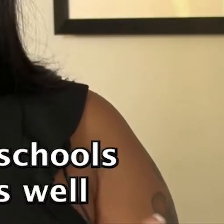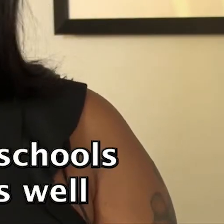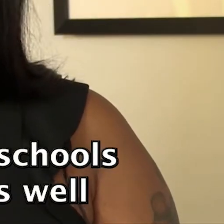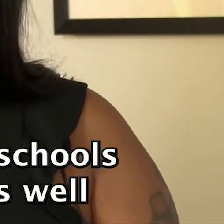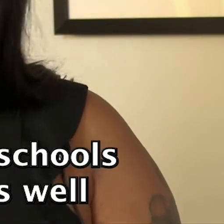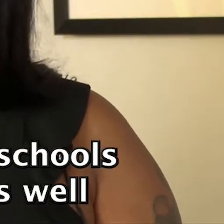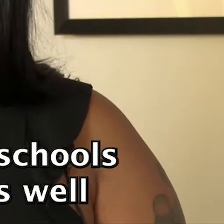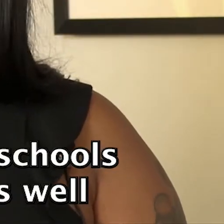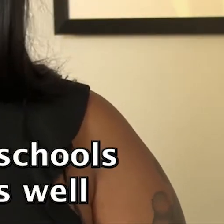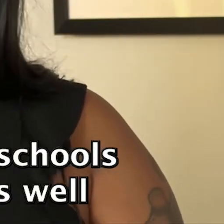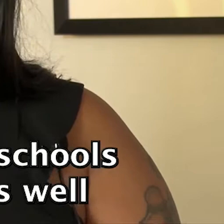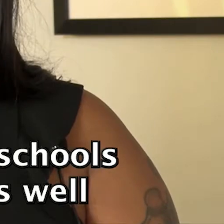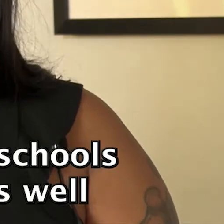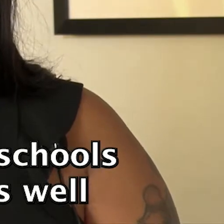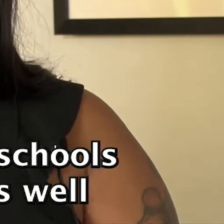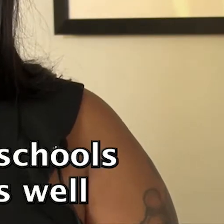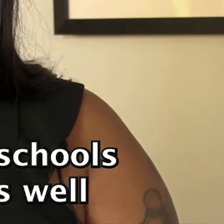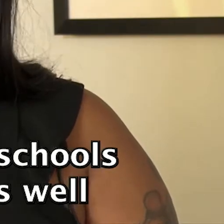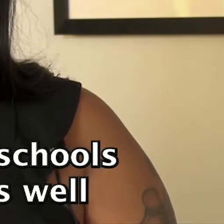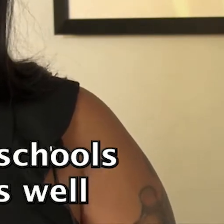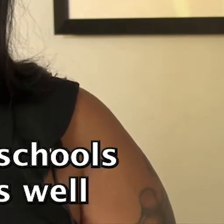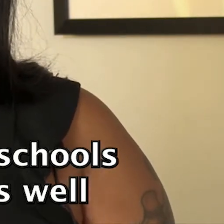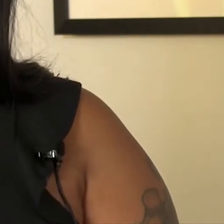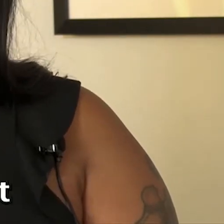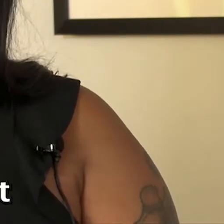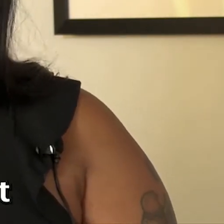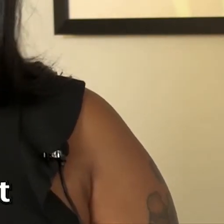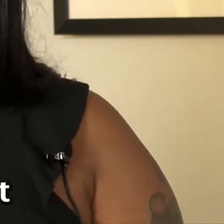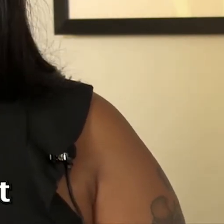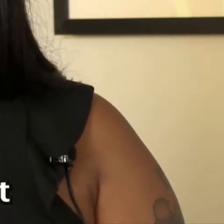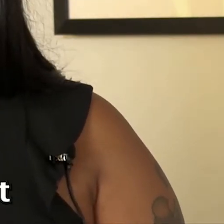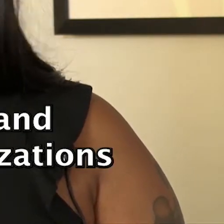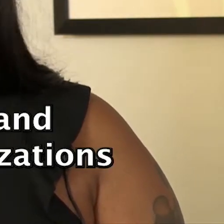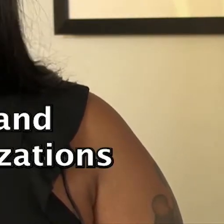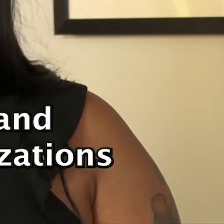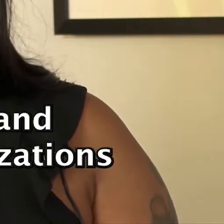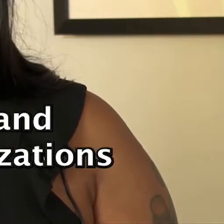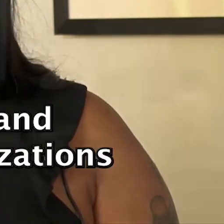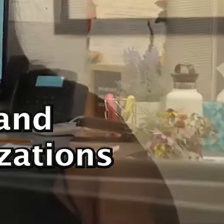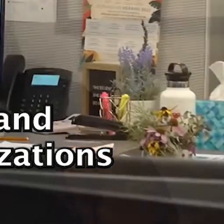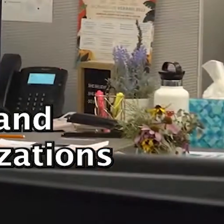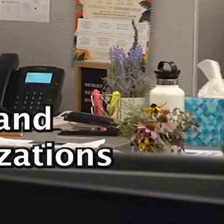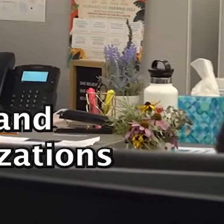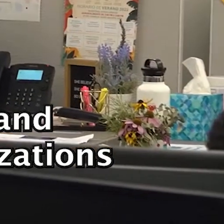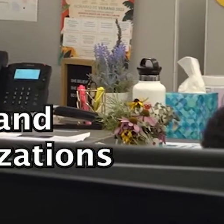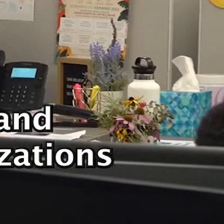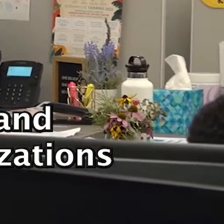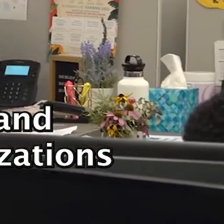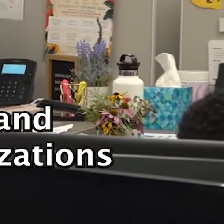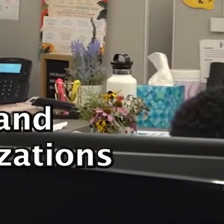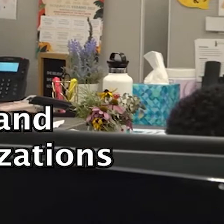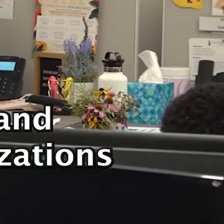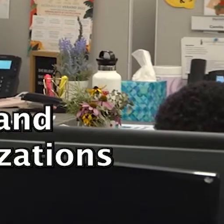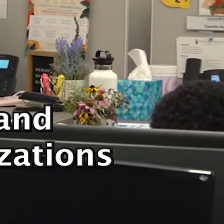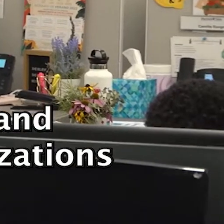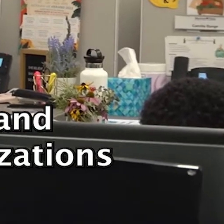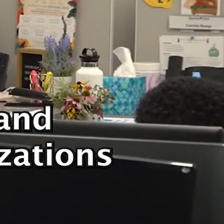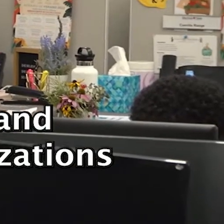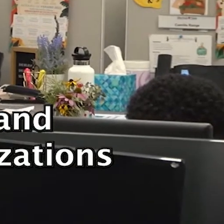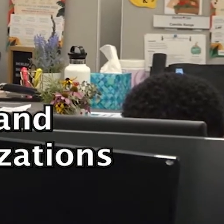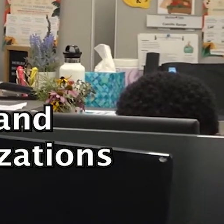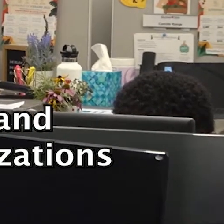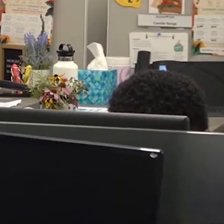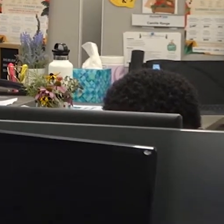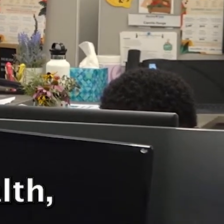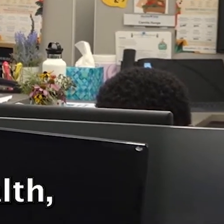we do have public charter schools that we also partner with as well to help our mothers up, and a wealth of sessions and workshops with many